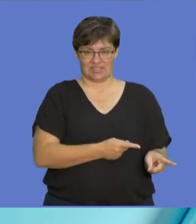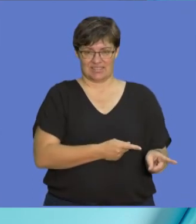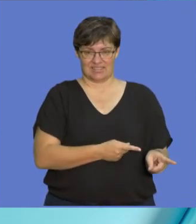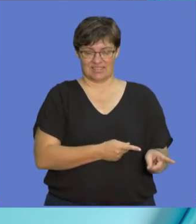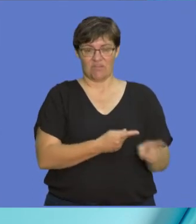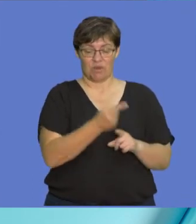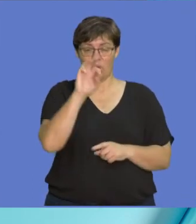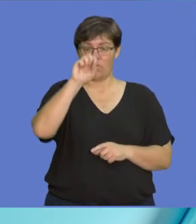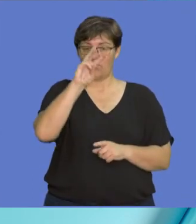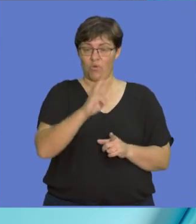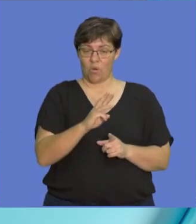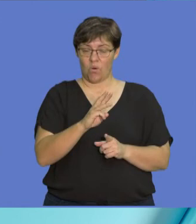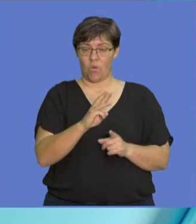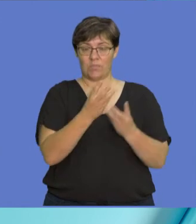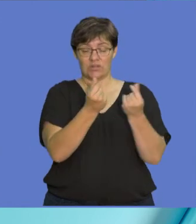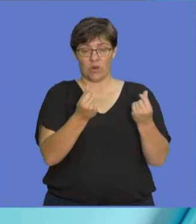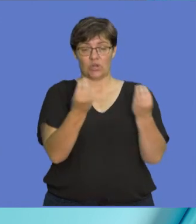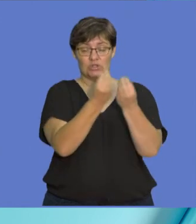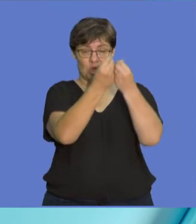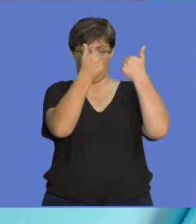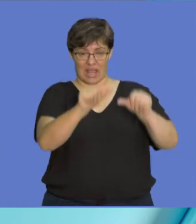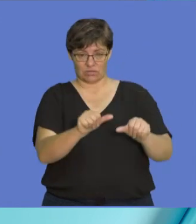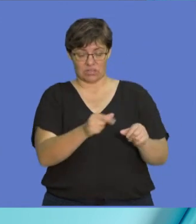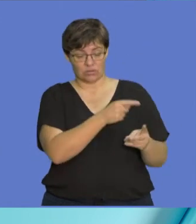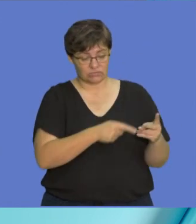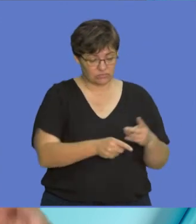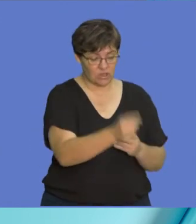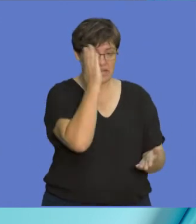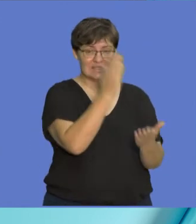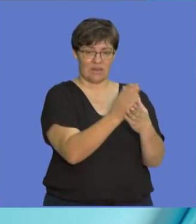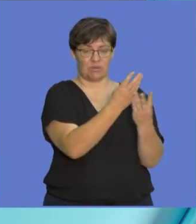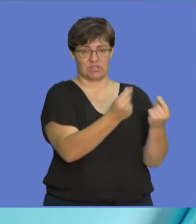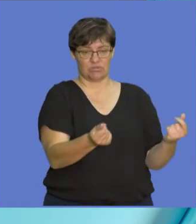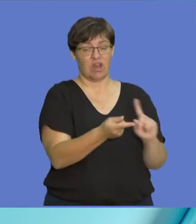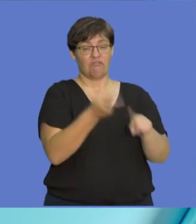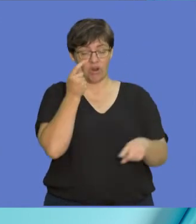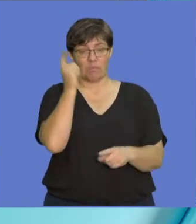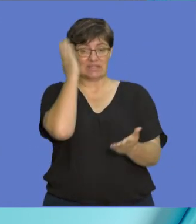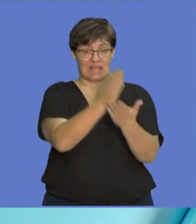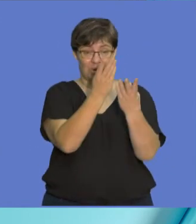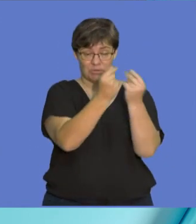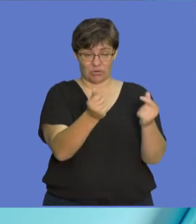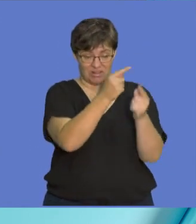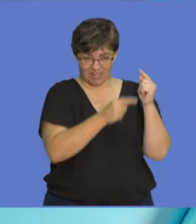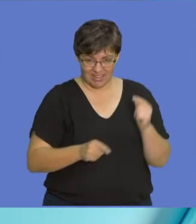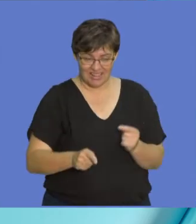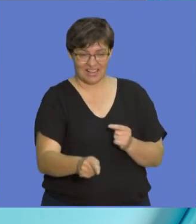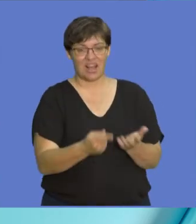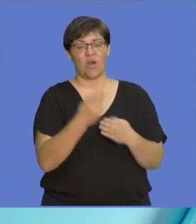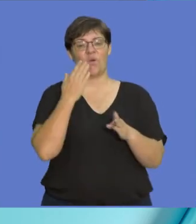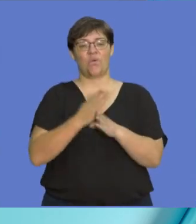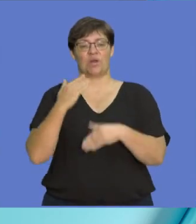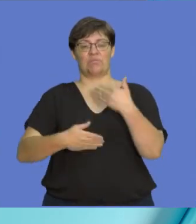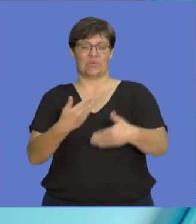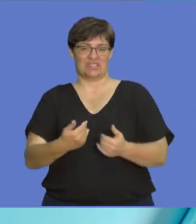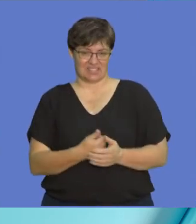words, from your raw material stock account into your direct materials, and from your direct materials into your